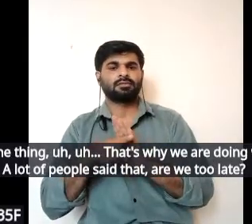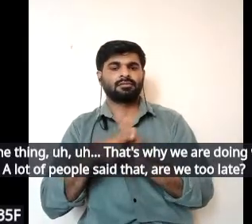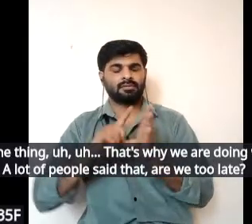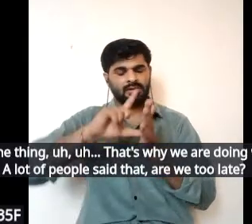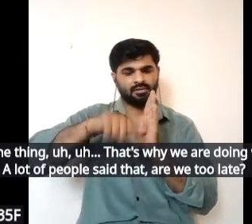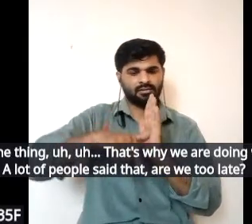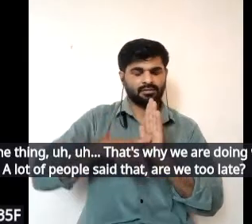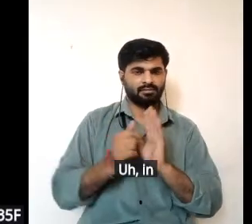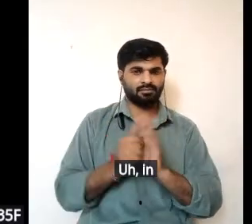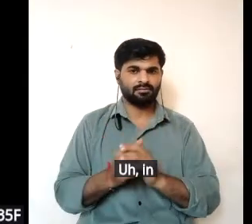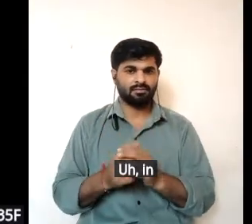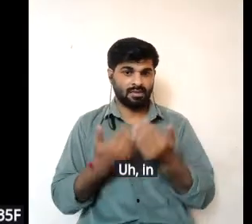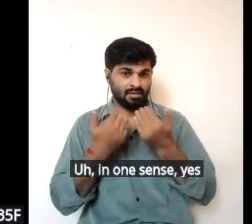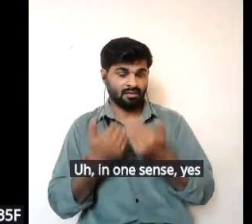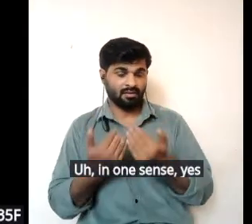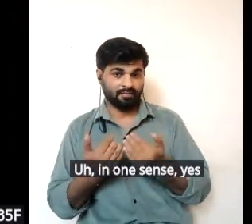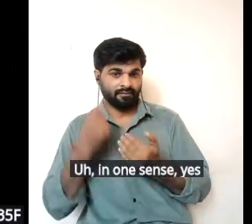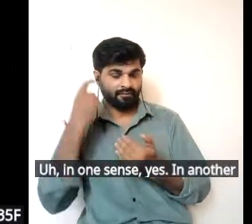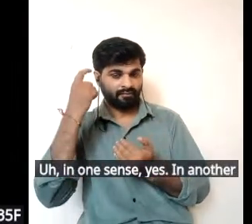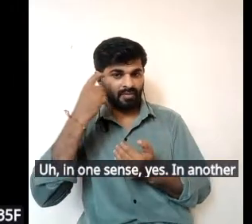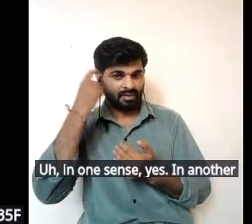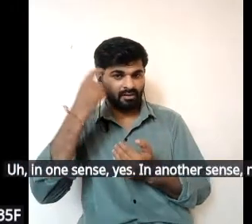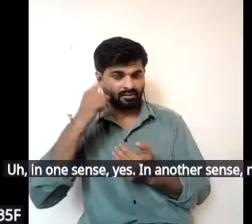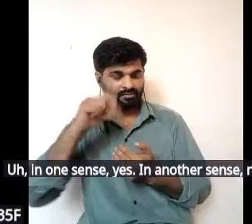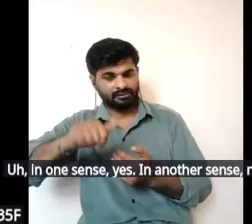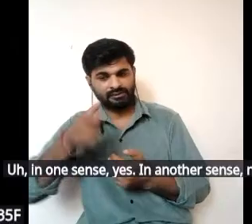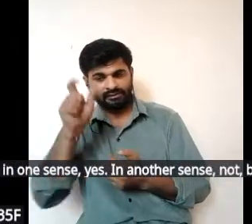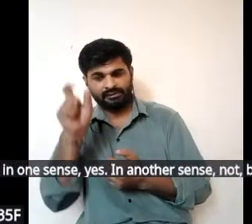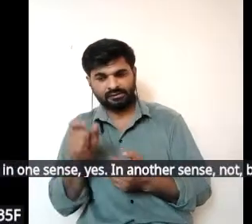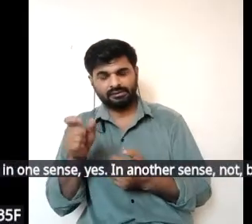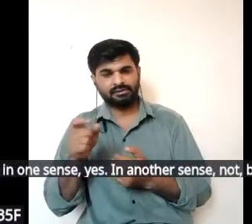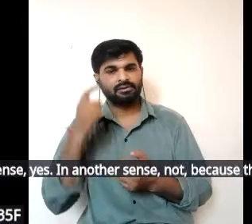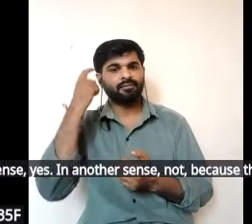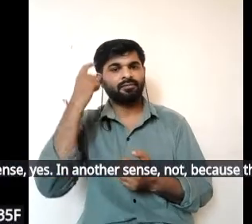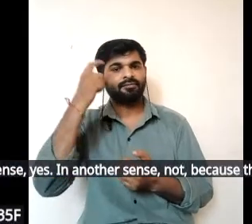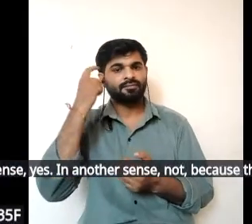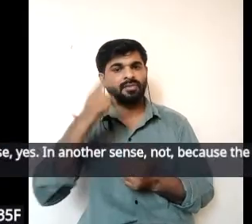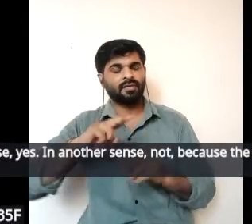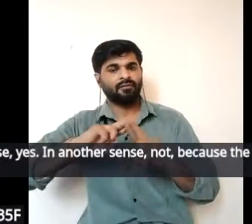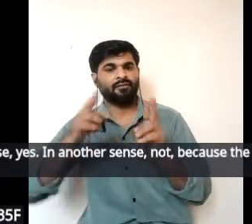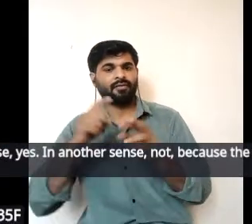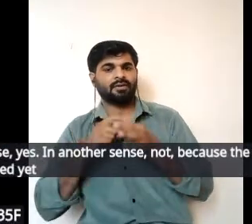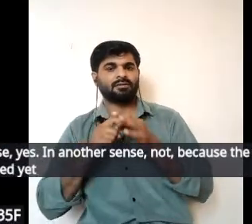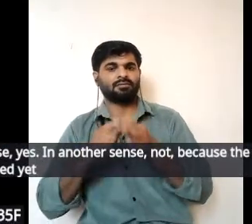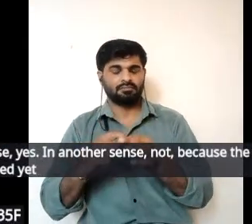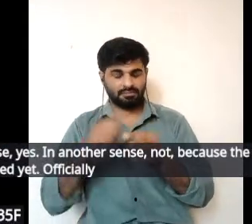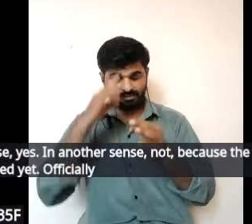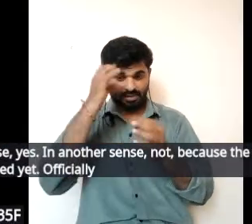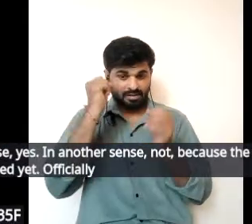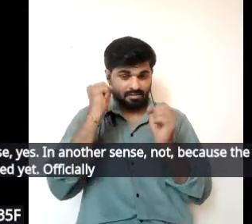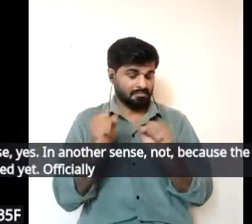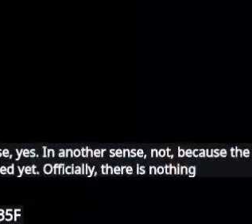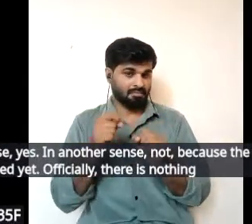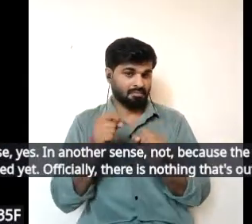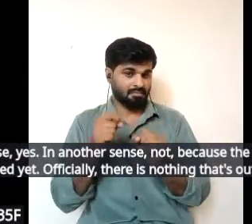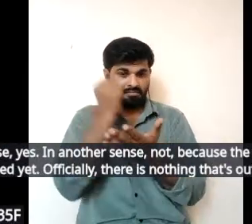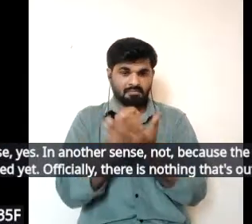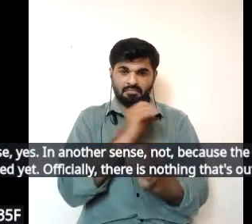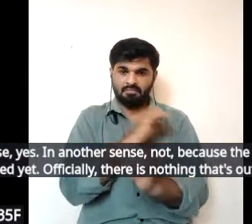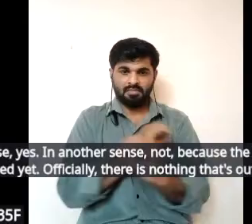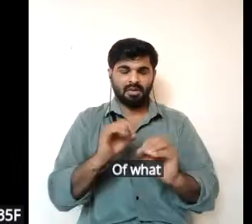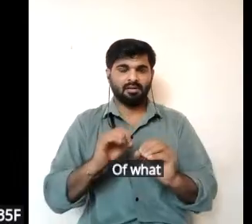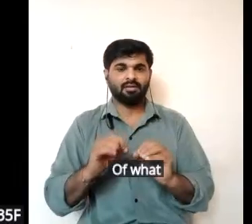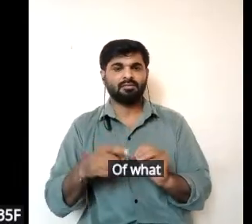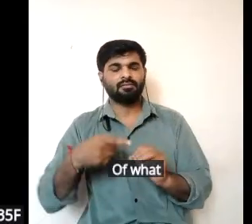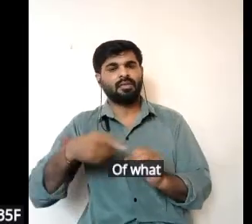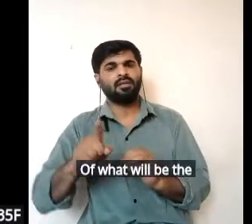In one sense, yes. In another sense, not, because the final question has not been decided yet. Officially, there is nothing that's out of what will